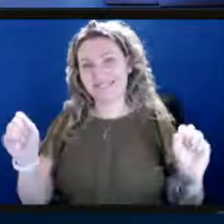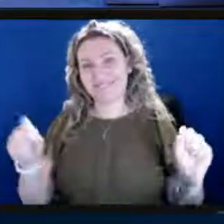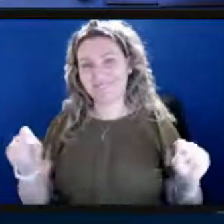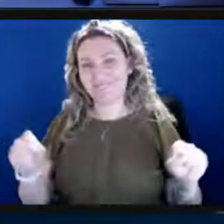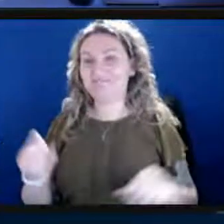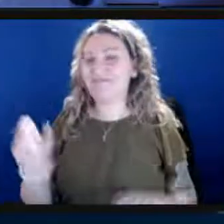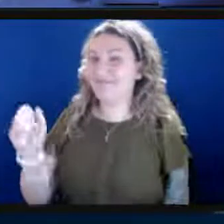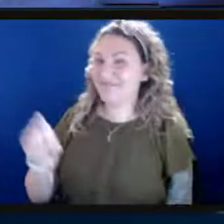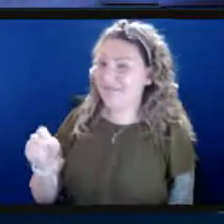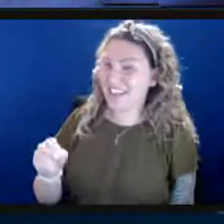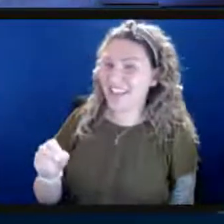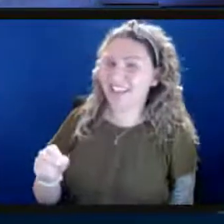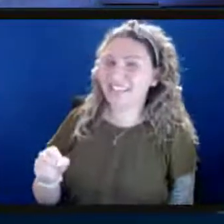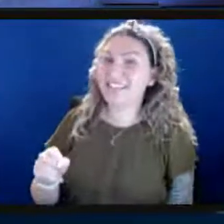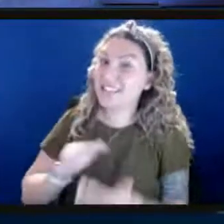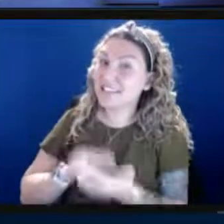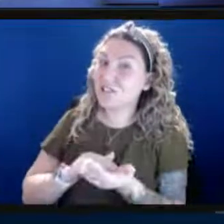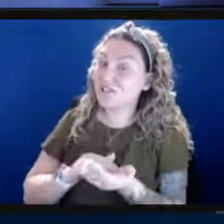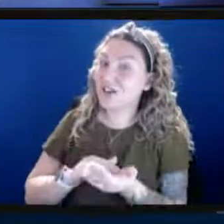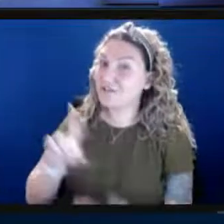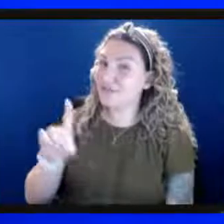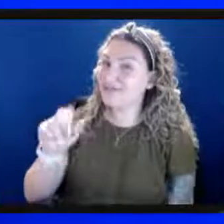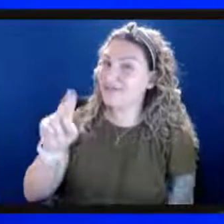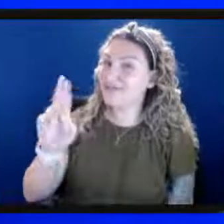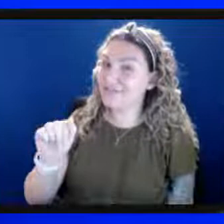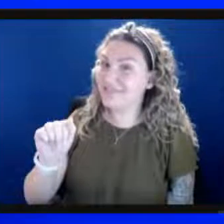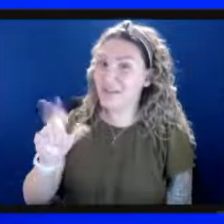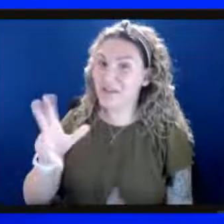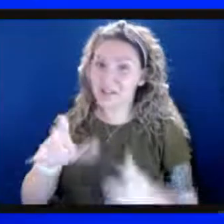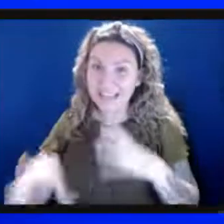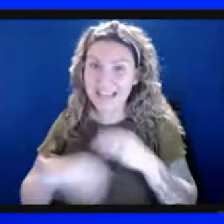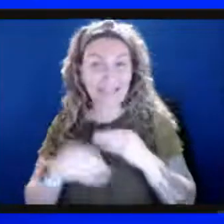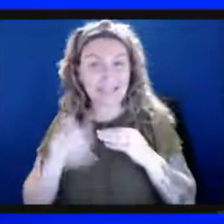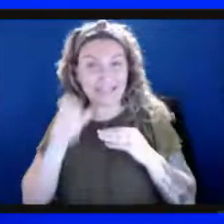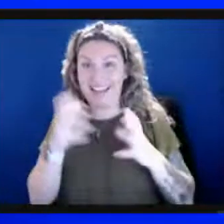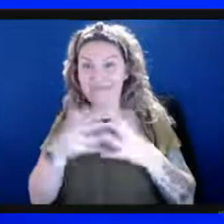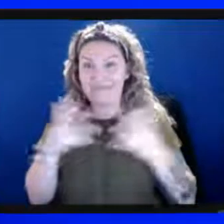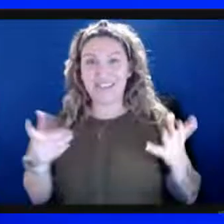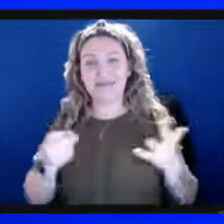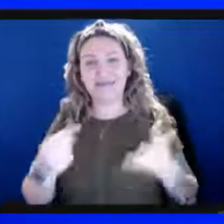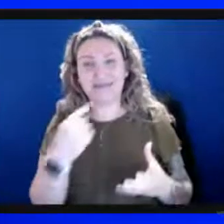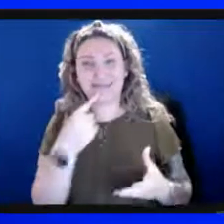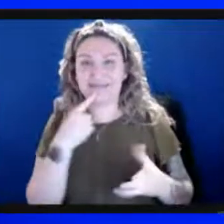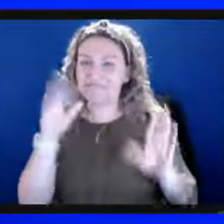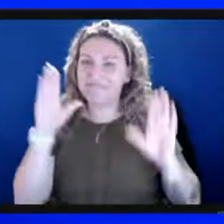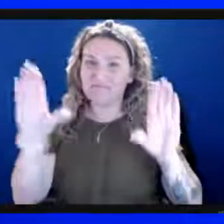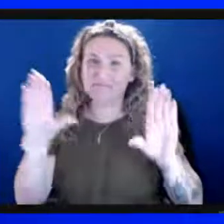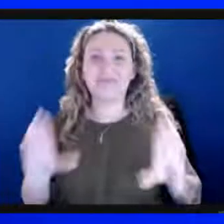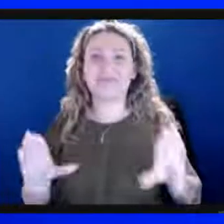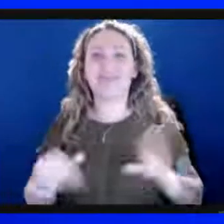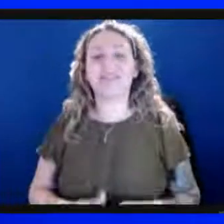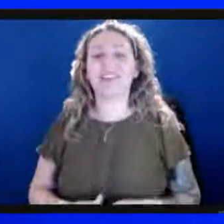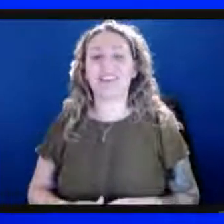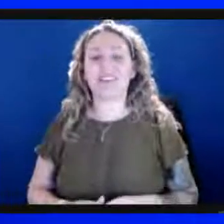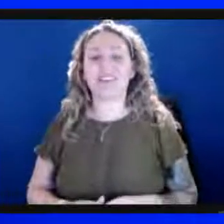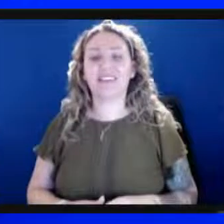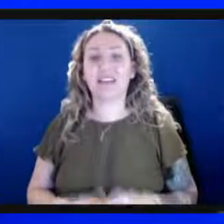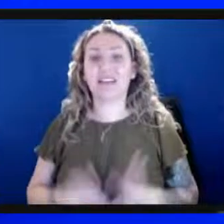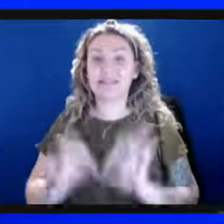Dr. Hawkinson, what can you add to that? Not much. I mean, I think he said it just great. You know, this is a significant issue. It can